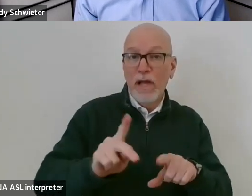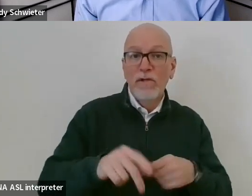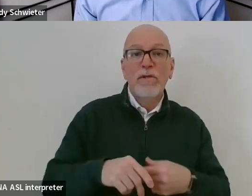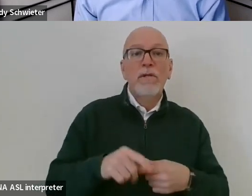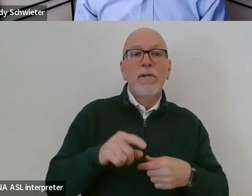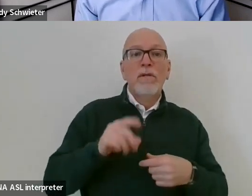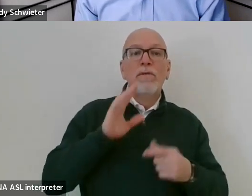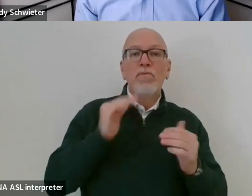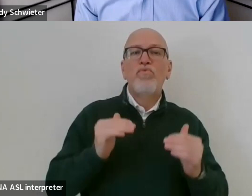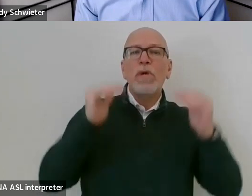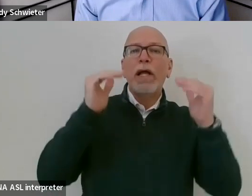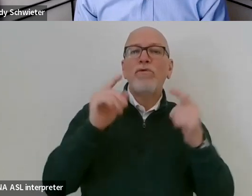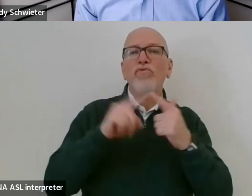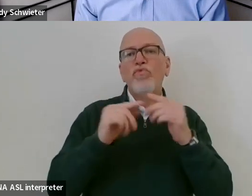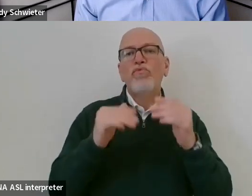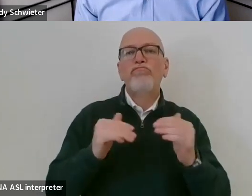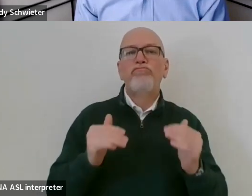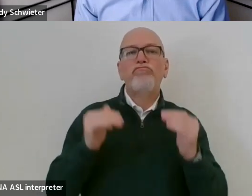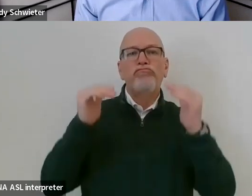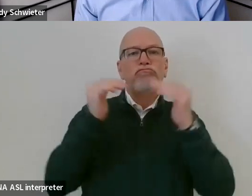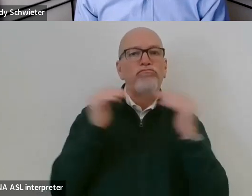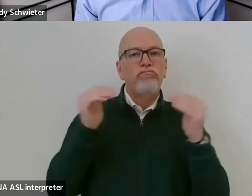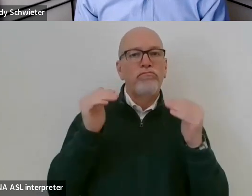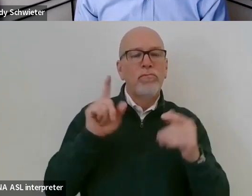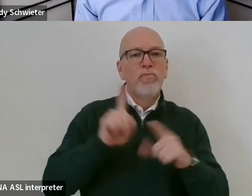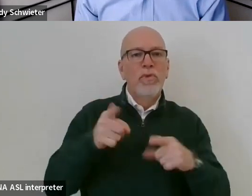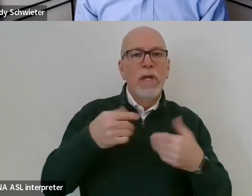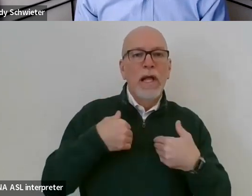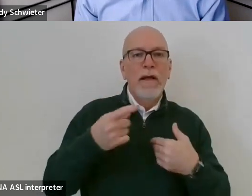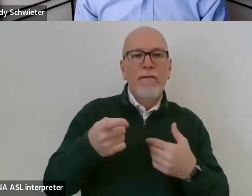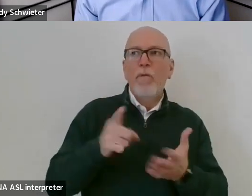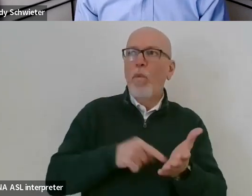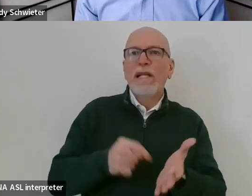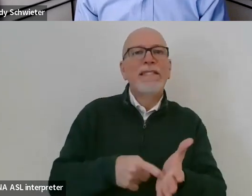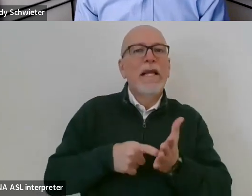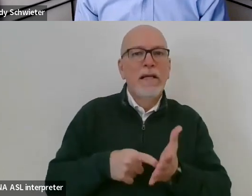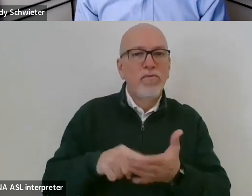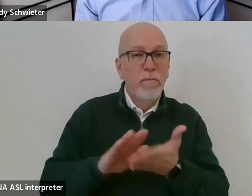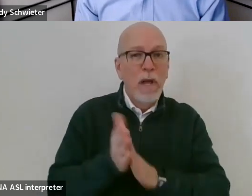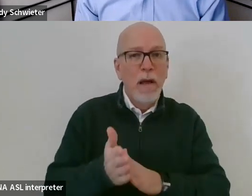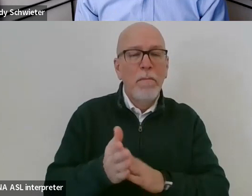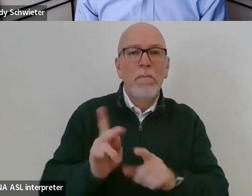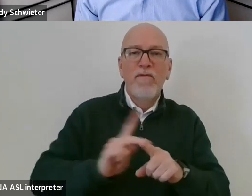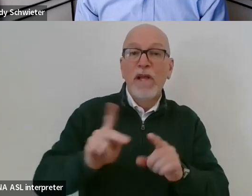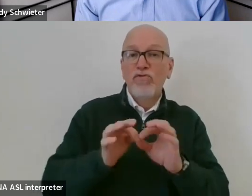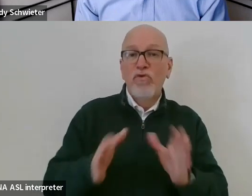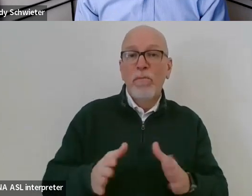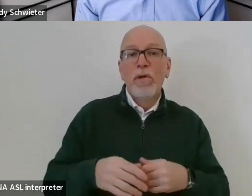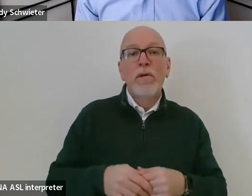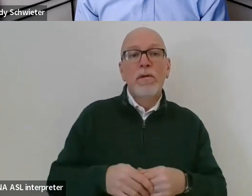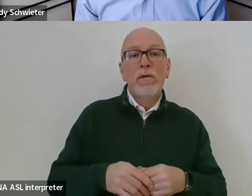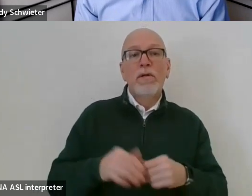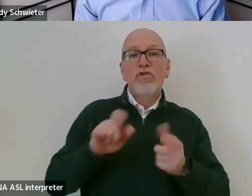Raise yourself to a level where you really have what it takes in order to be a professional interpreter. Shifting